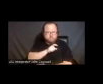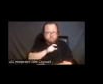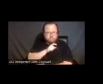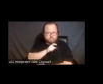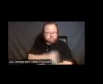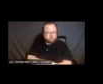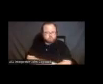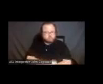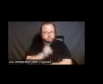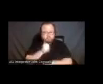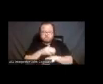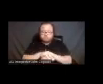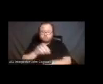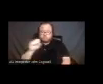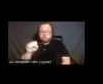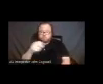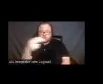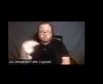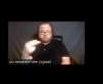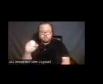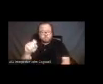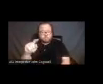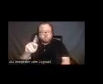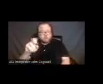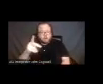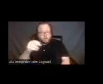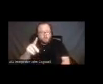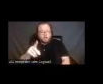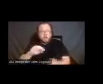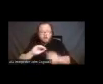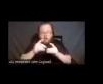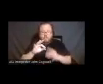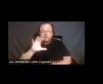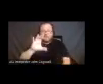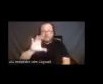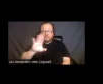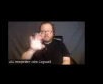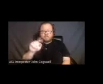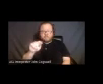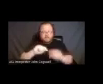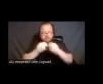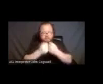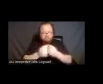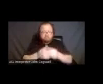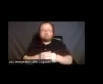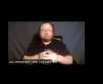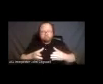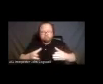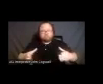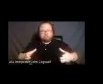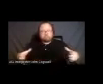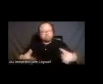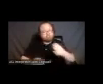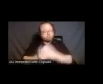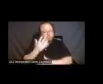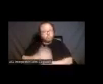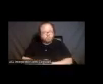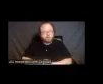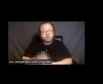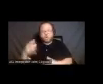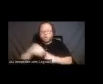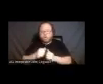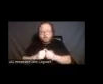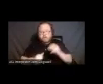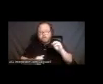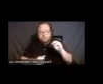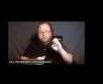Based on stakeholder feedback, the number of CBAT teams have continued to expand and currently include